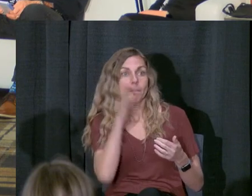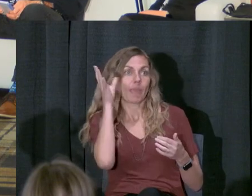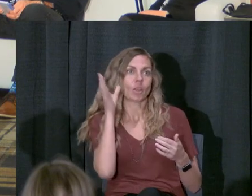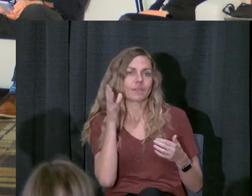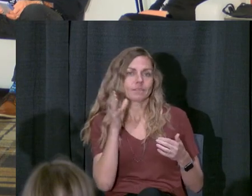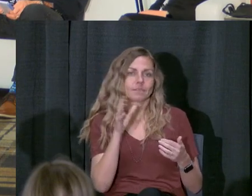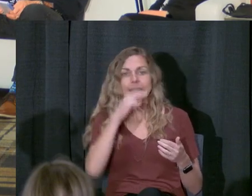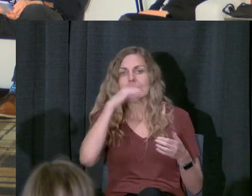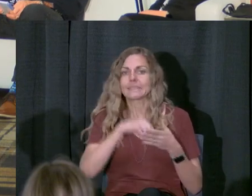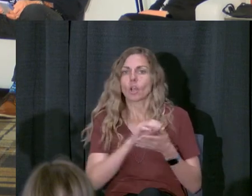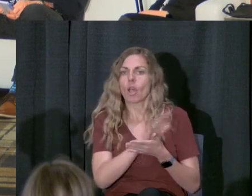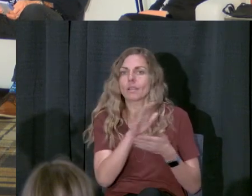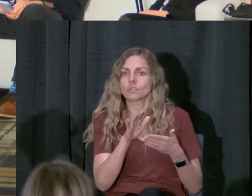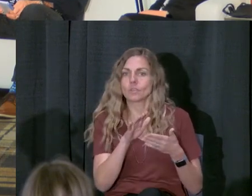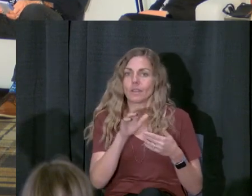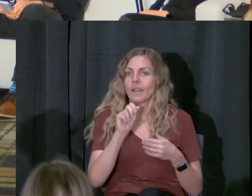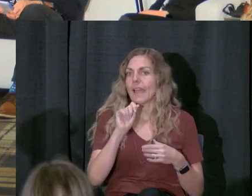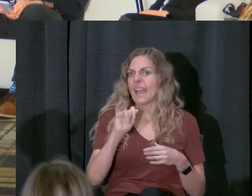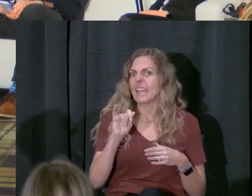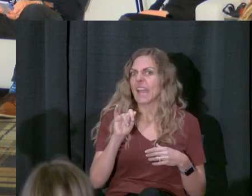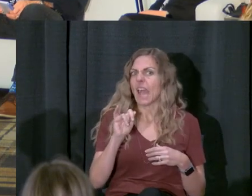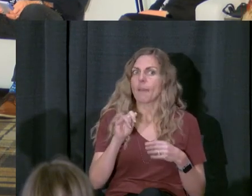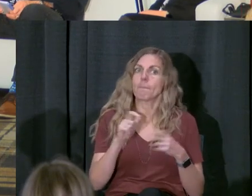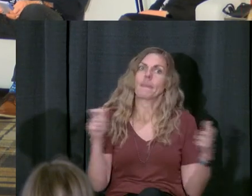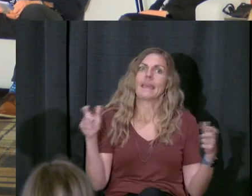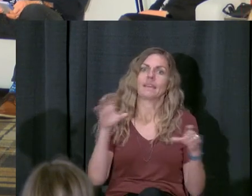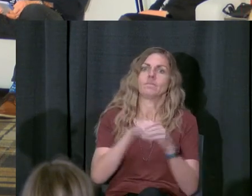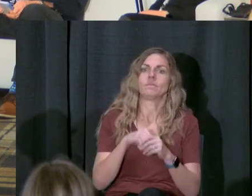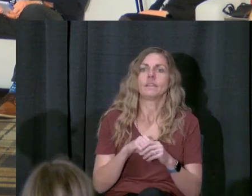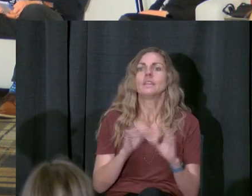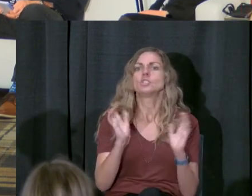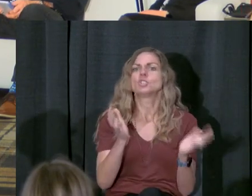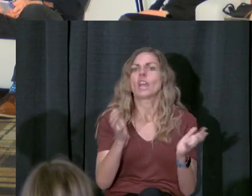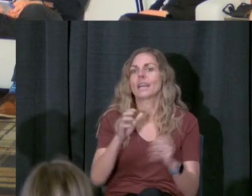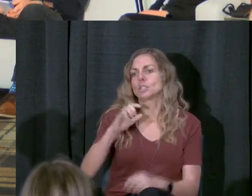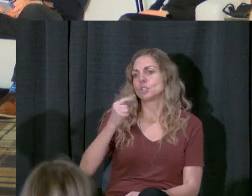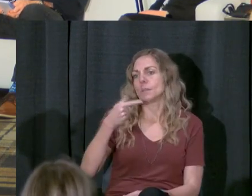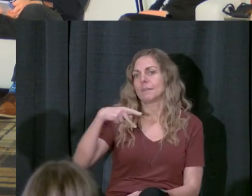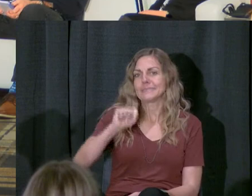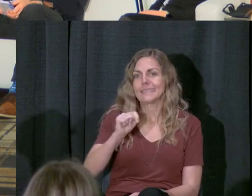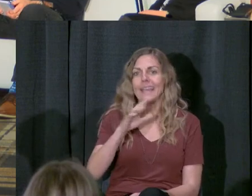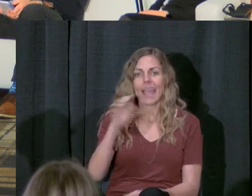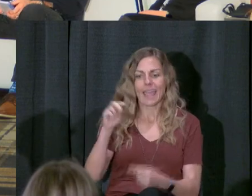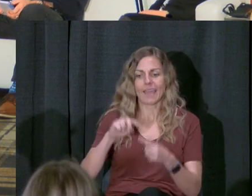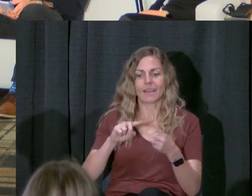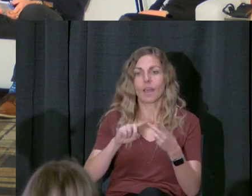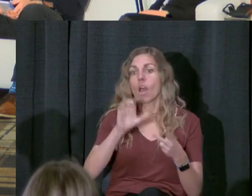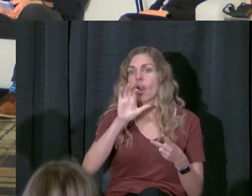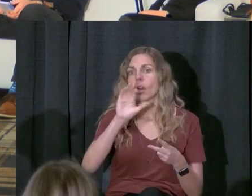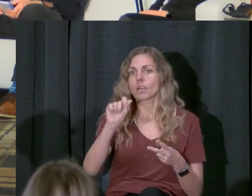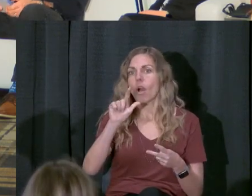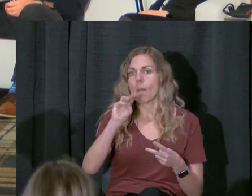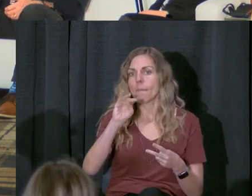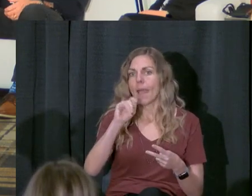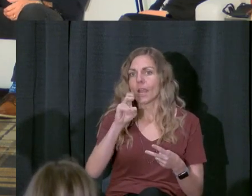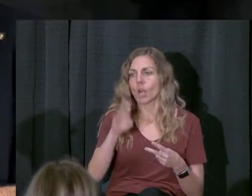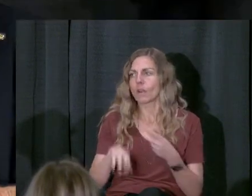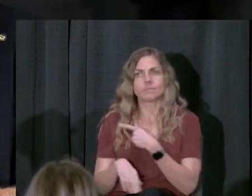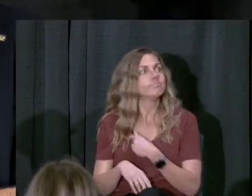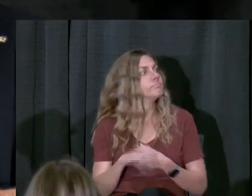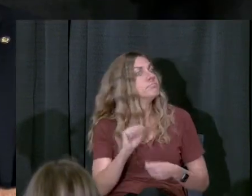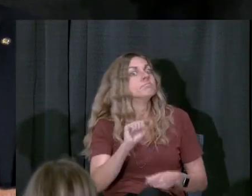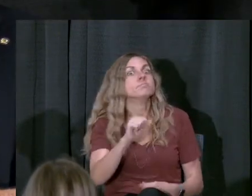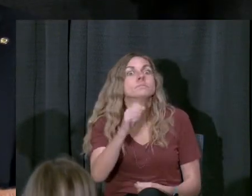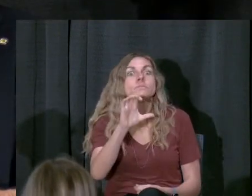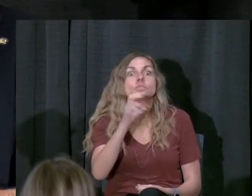that AI is big in their lexicon with ChatGPT and an all-nighter, you know? ChatGPT is really,